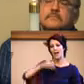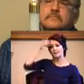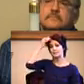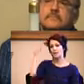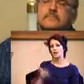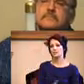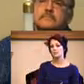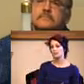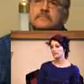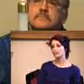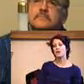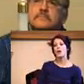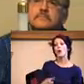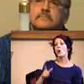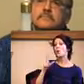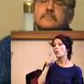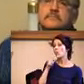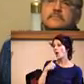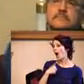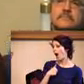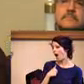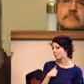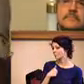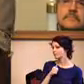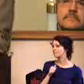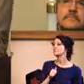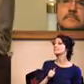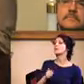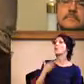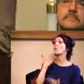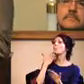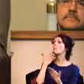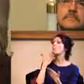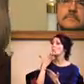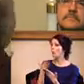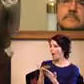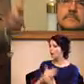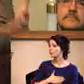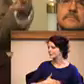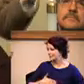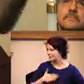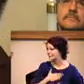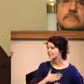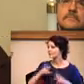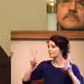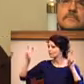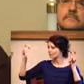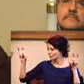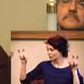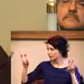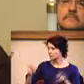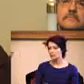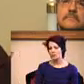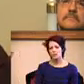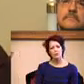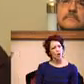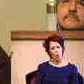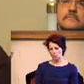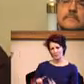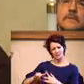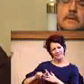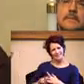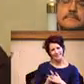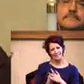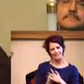that his baptism signified the beginning of Jesus's public Ministry it was those beginning times but Jesus knew that he had